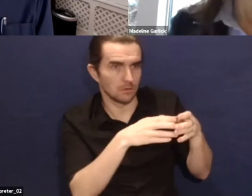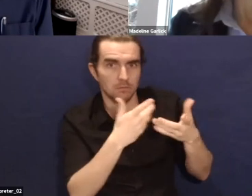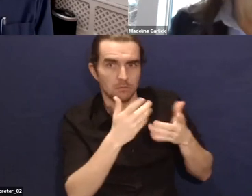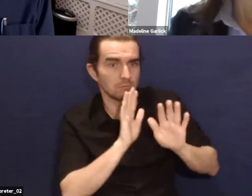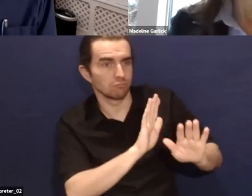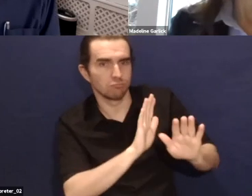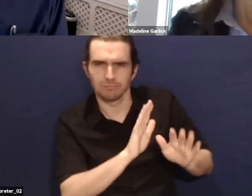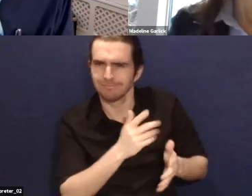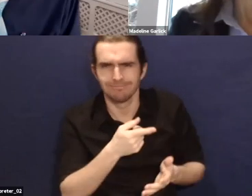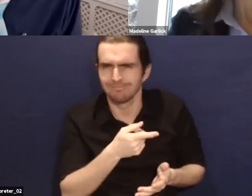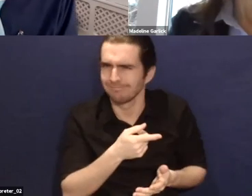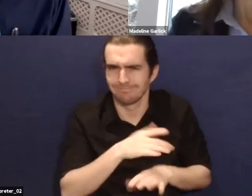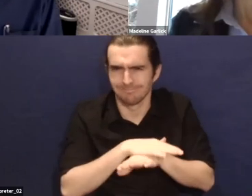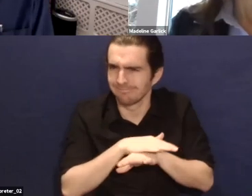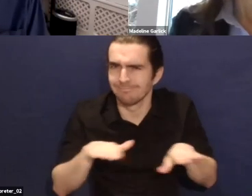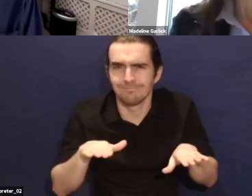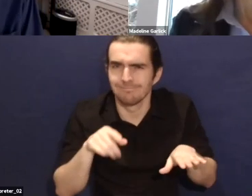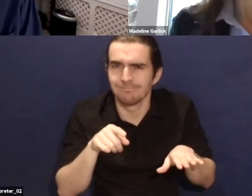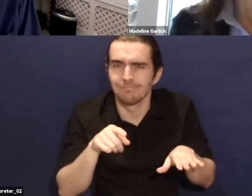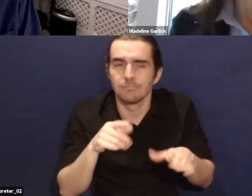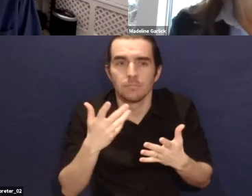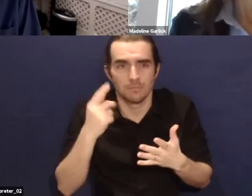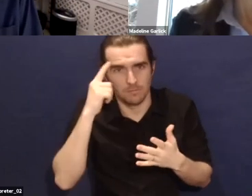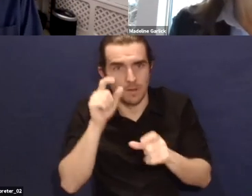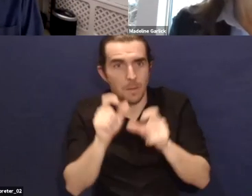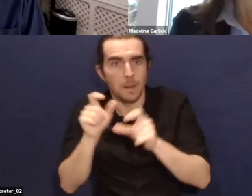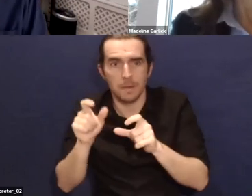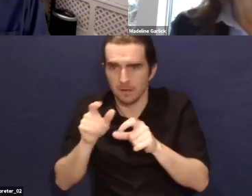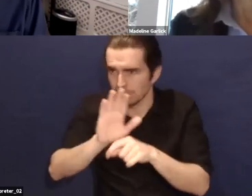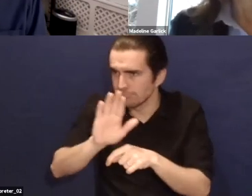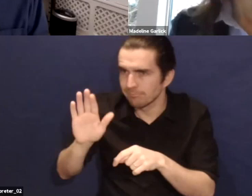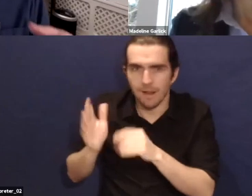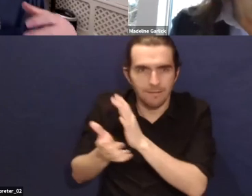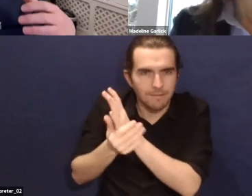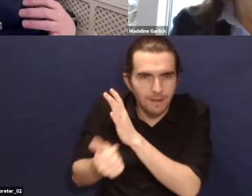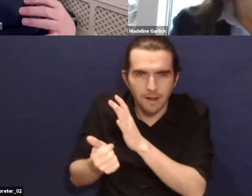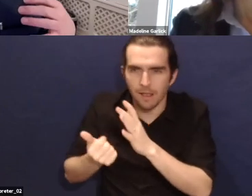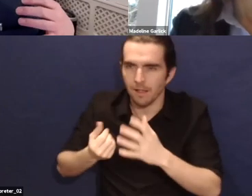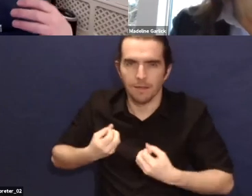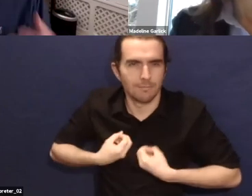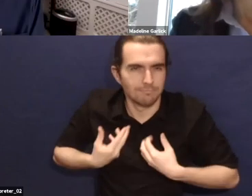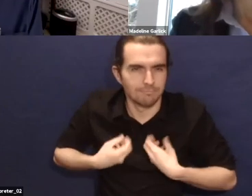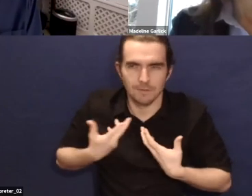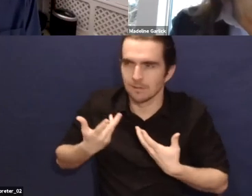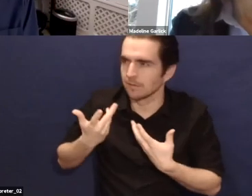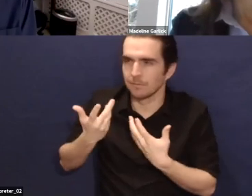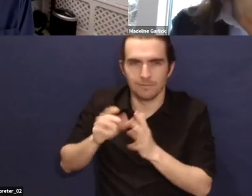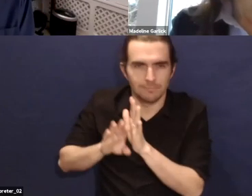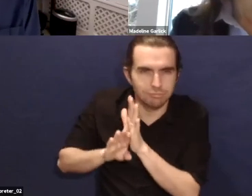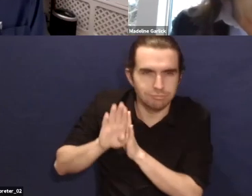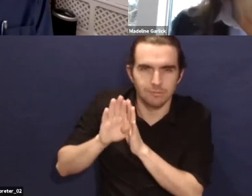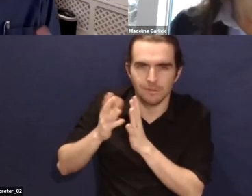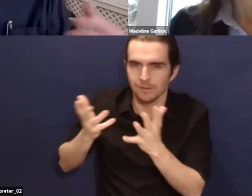equally a waste of opportunity. So one of the things that I've always